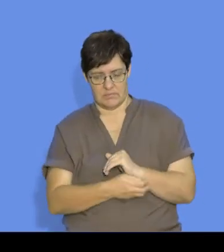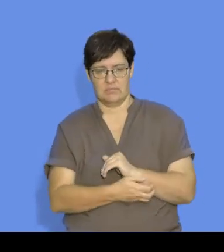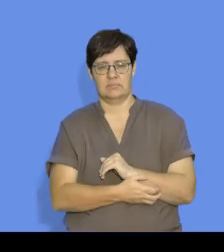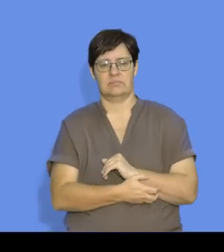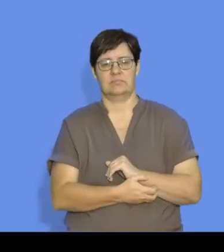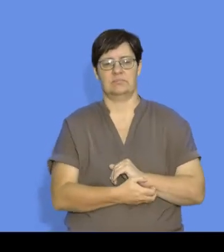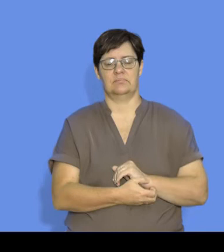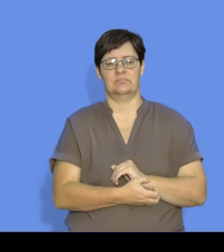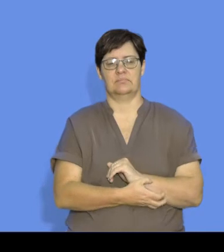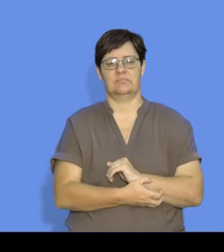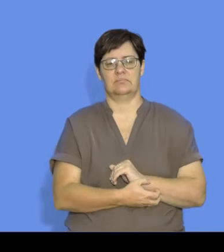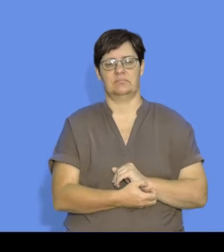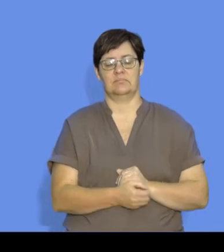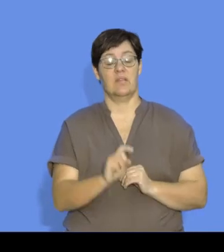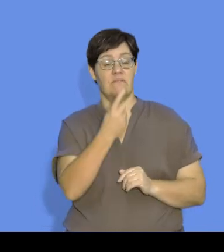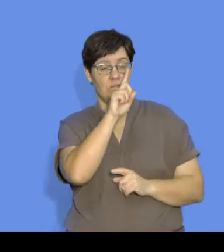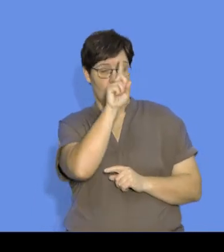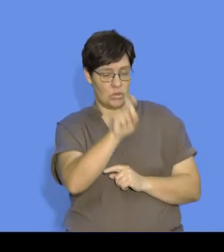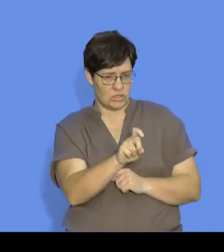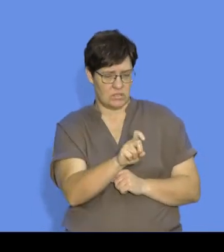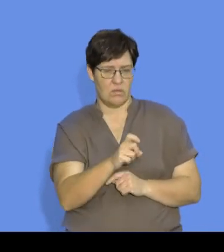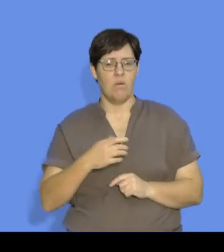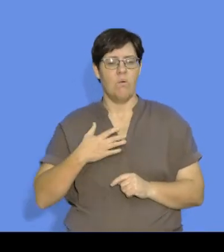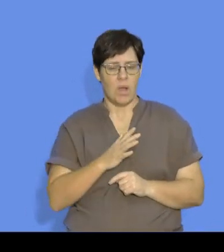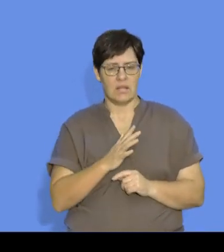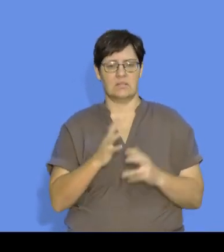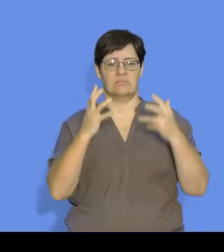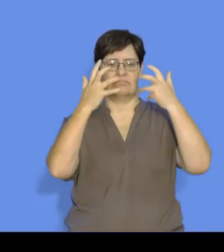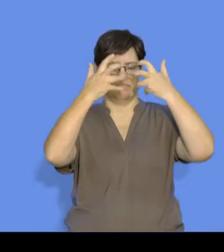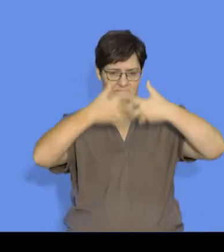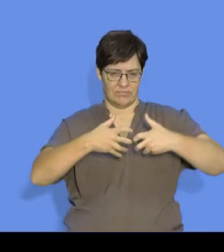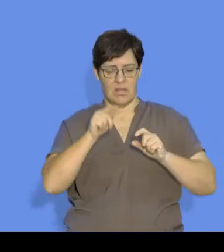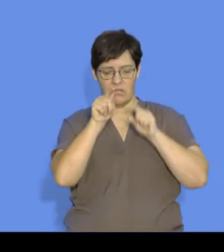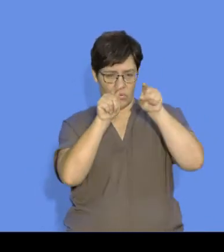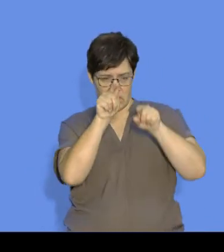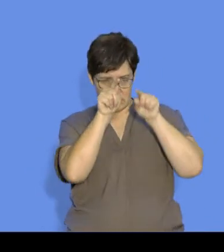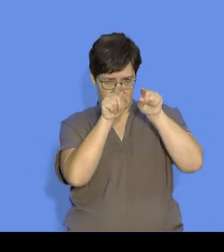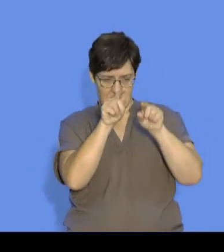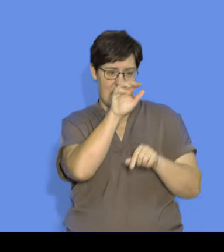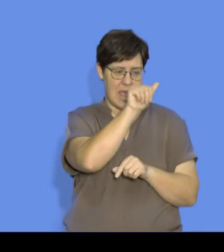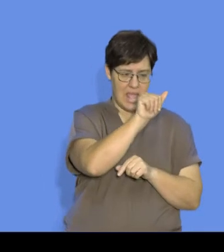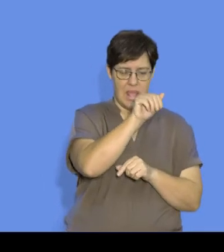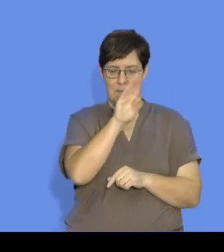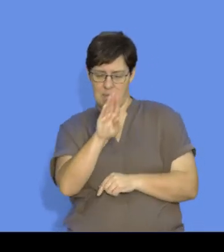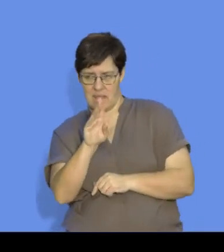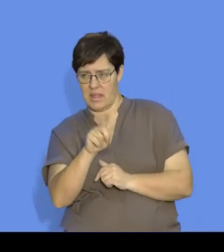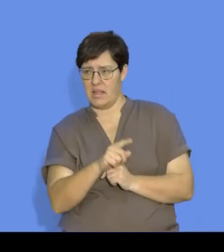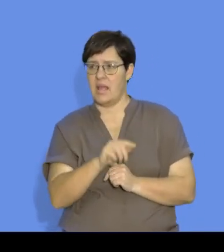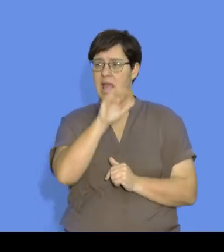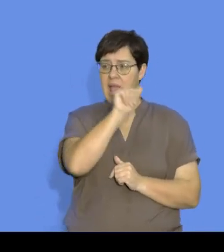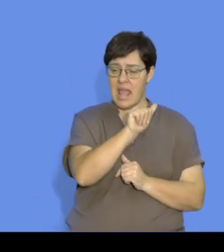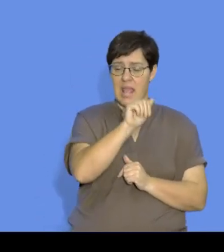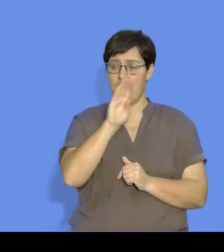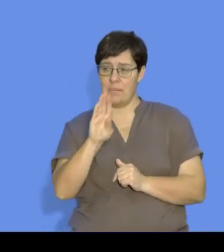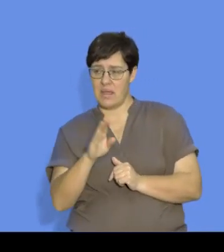now. Now, the very first question wants us to find the coordinates of A and B. And A and B,